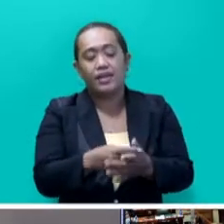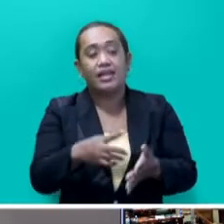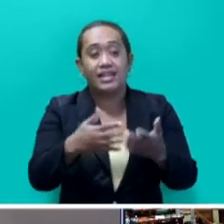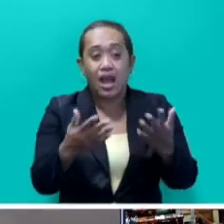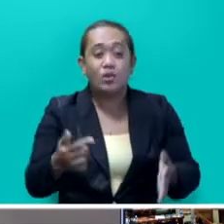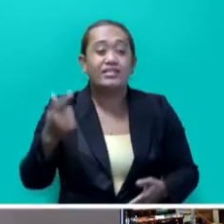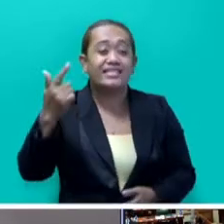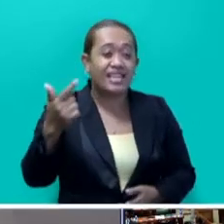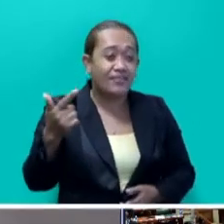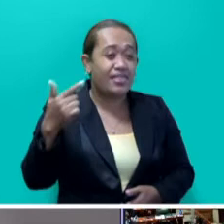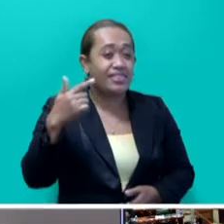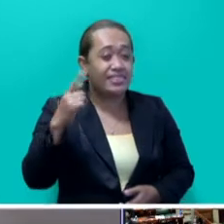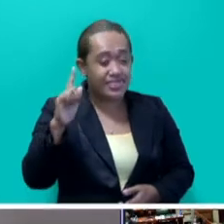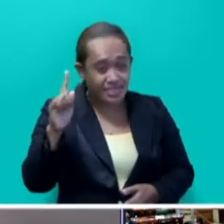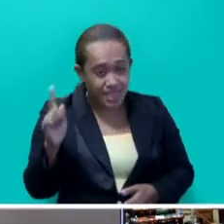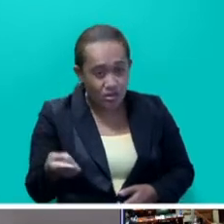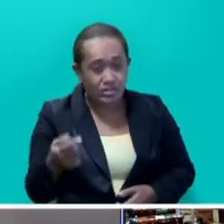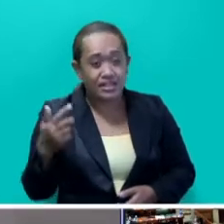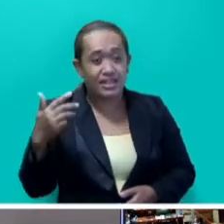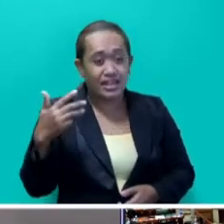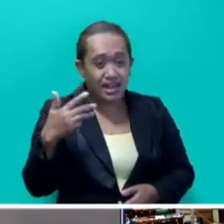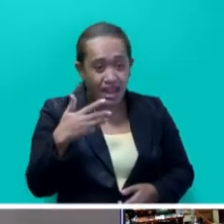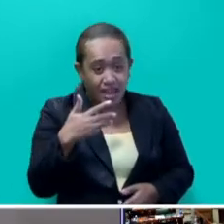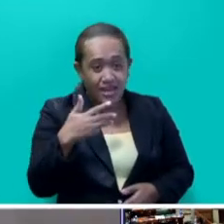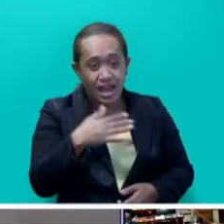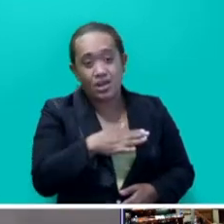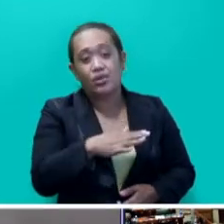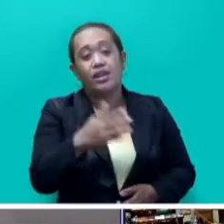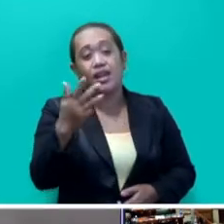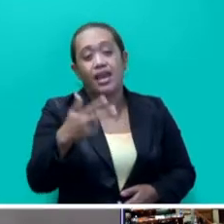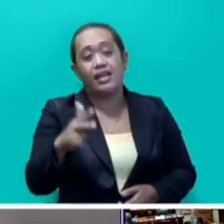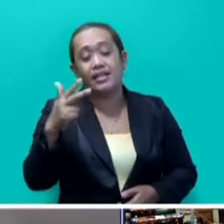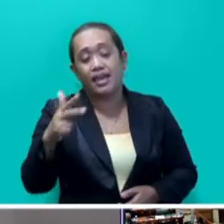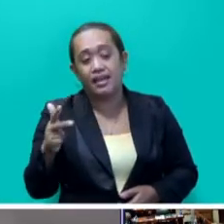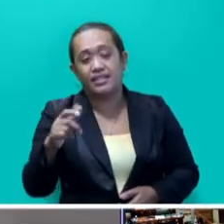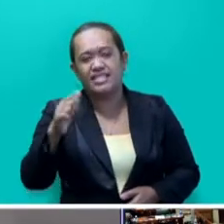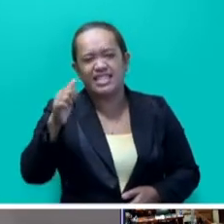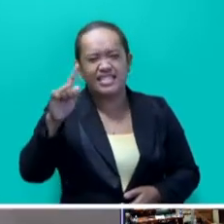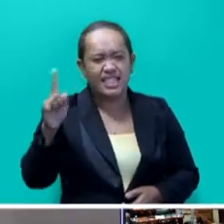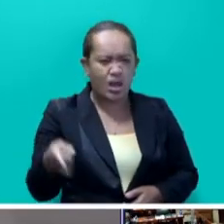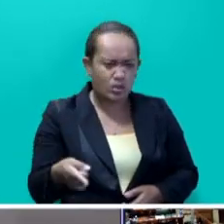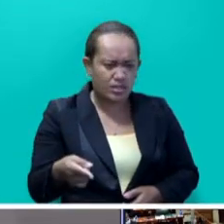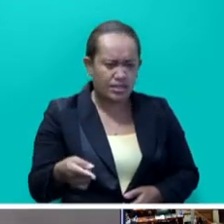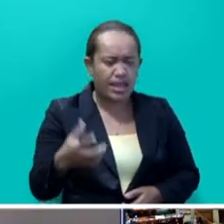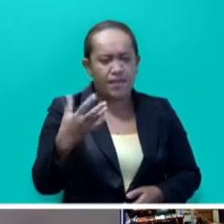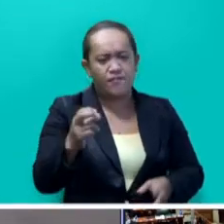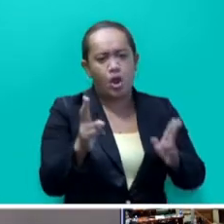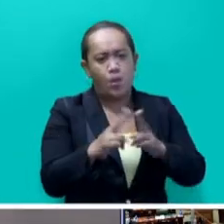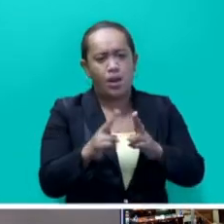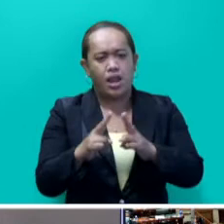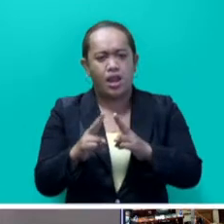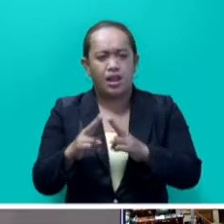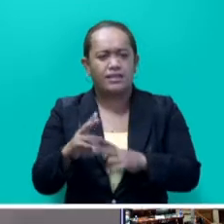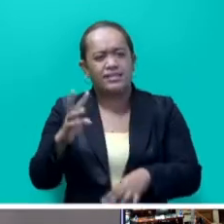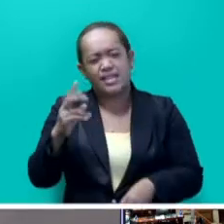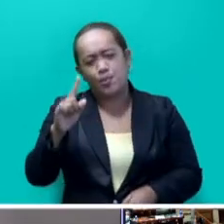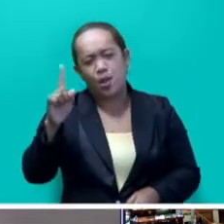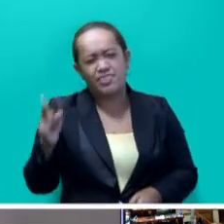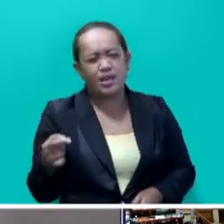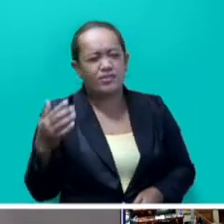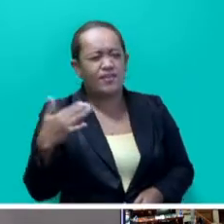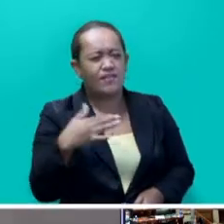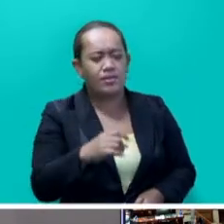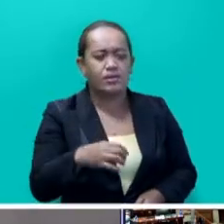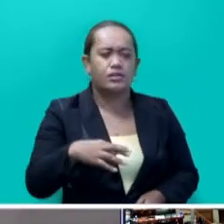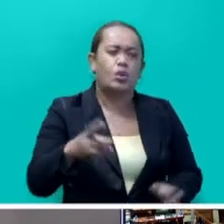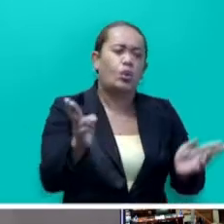7,988 taxi operators, of which 6,465 are actually urban taxis and 1,523